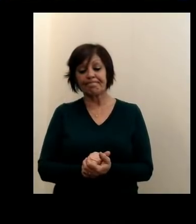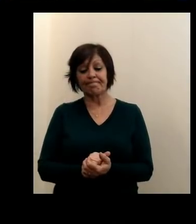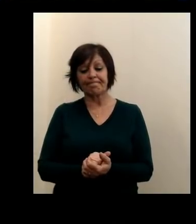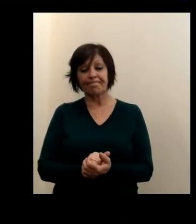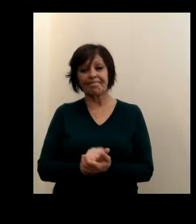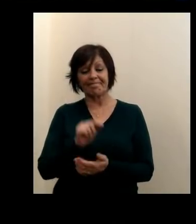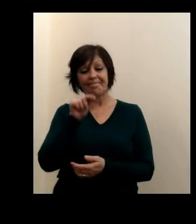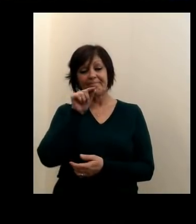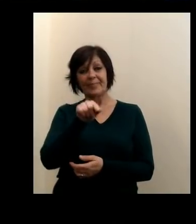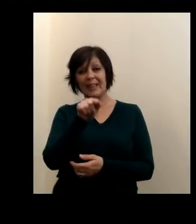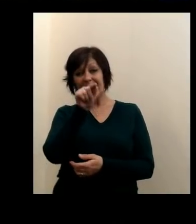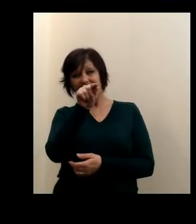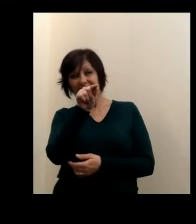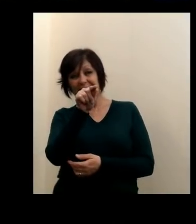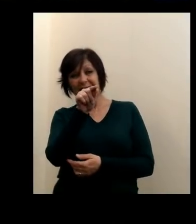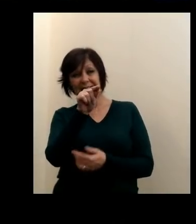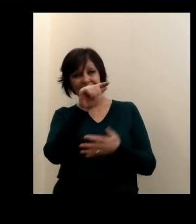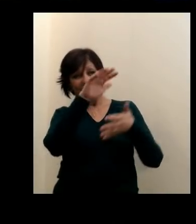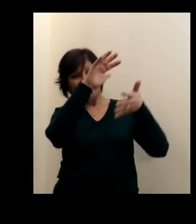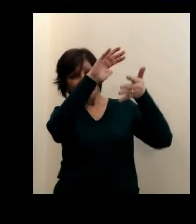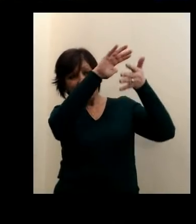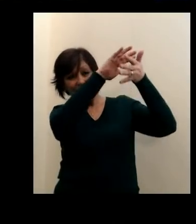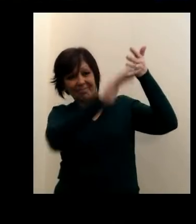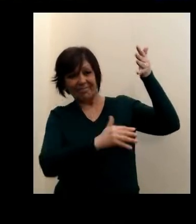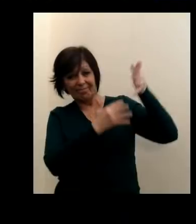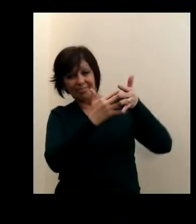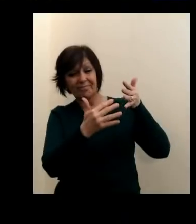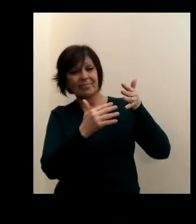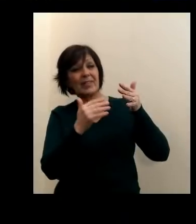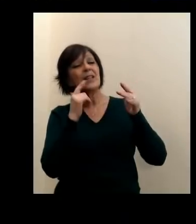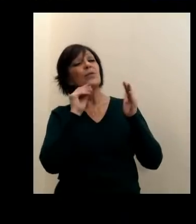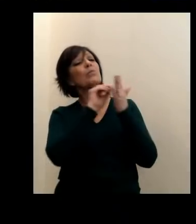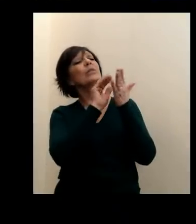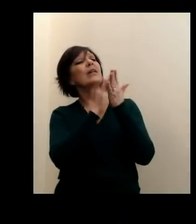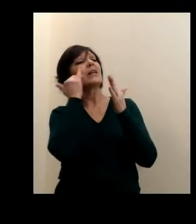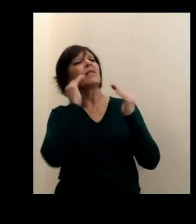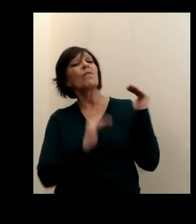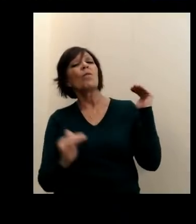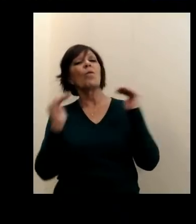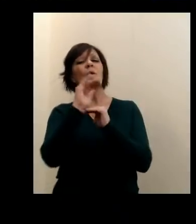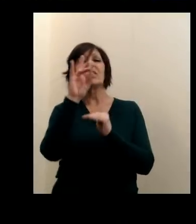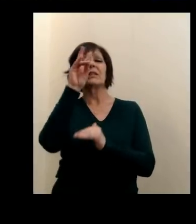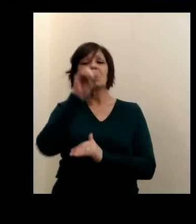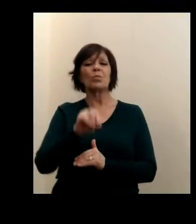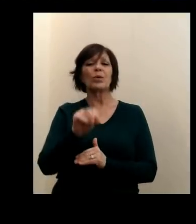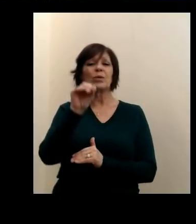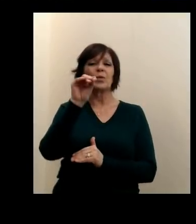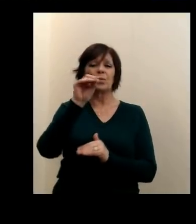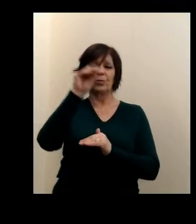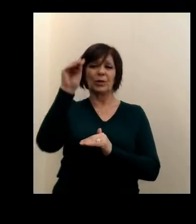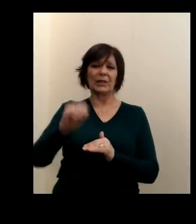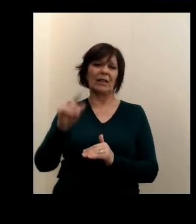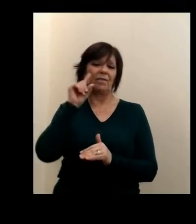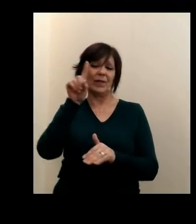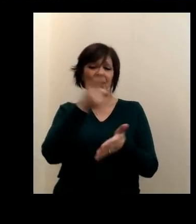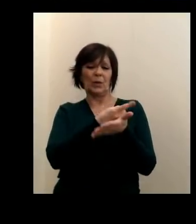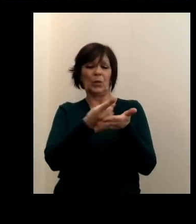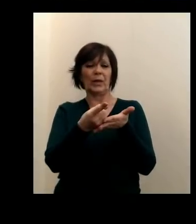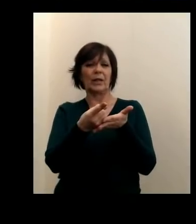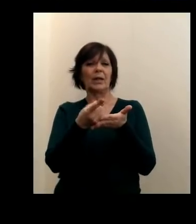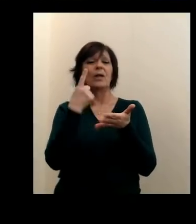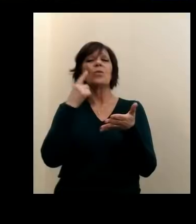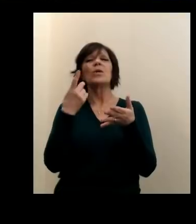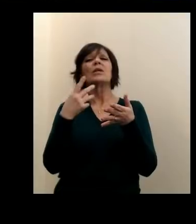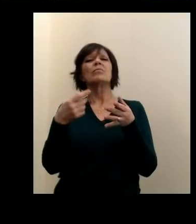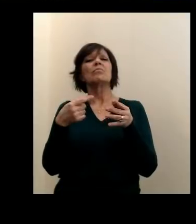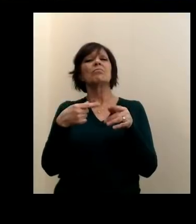zip code sheet here are all of those above 7.0% for the week ending January 9th. We will release the